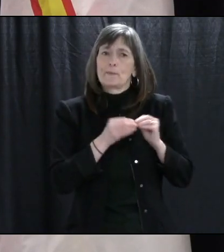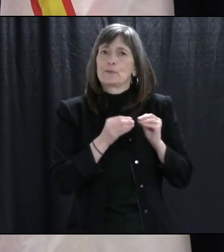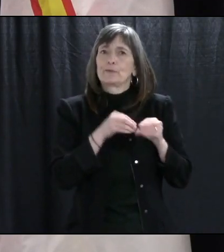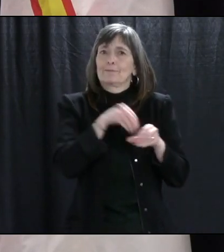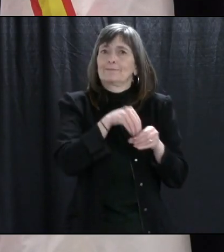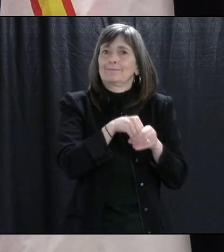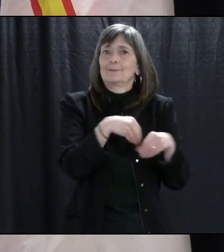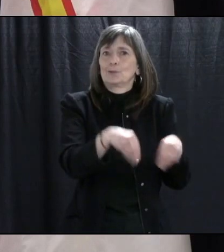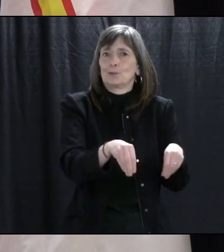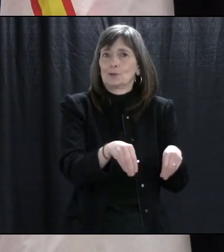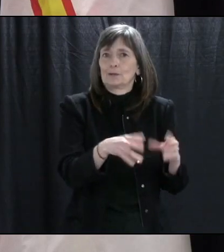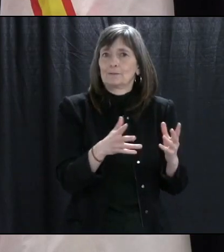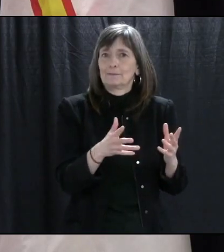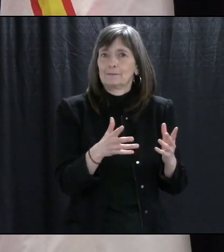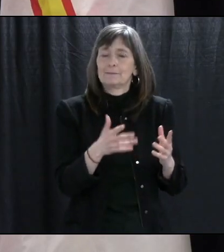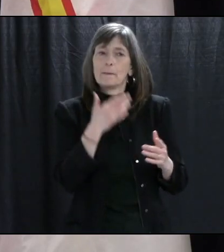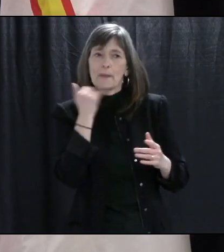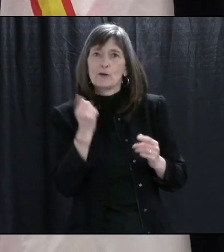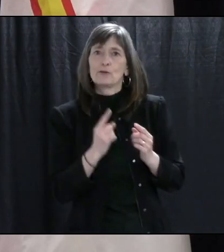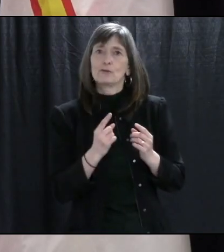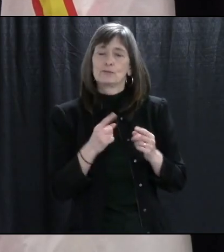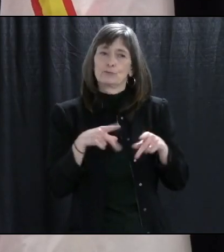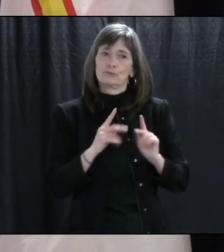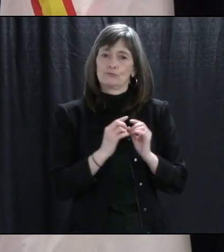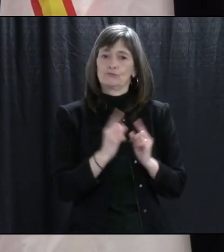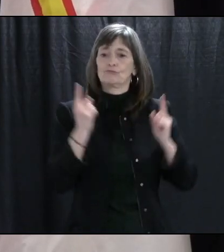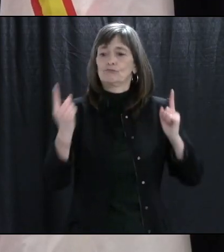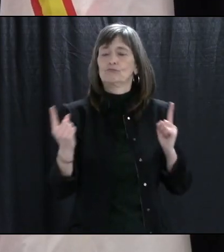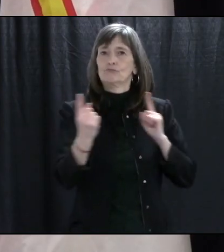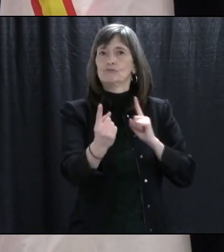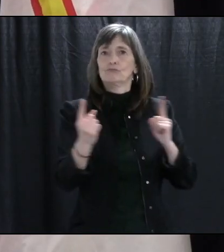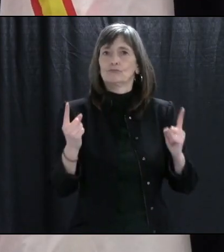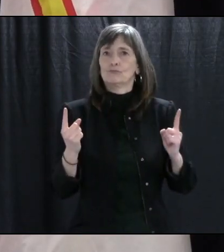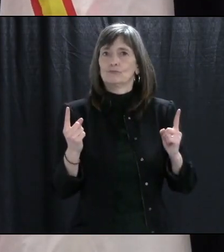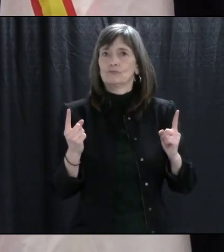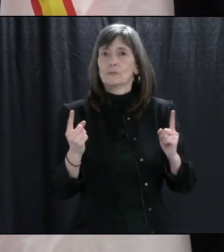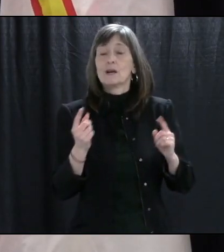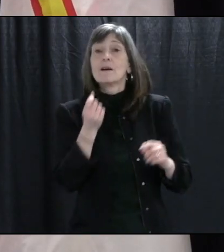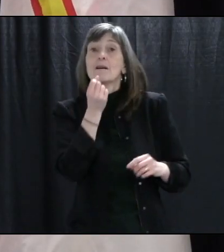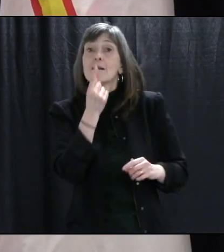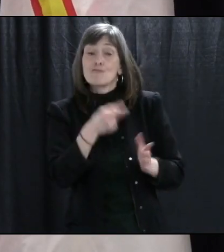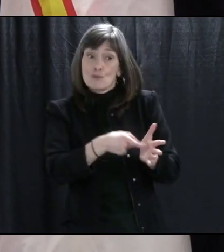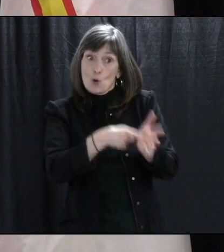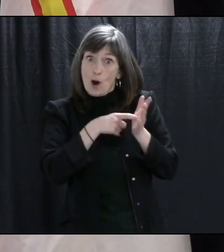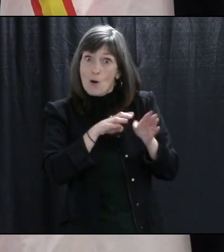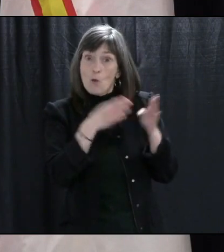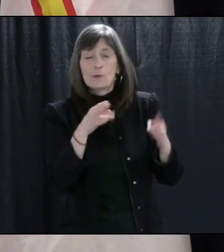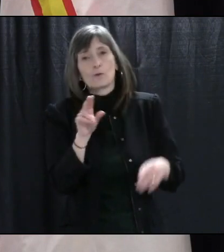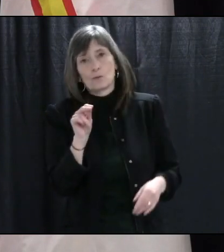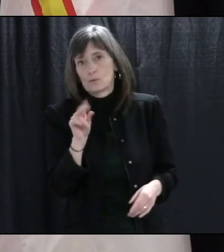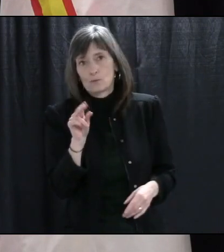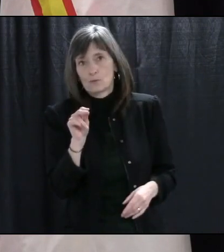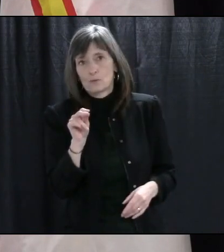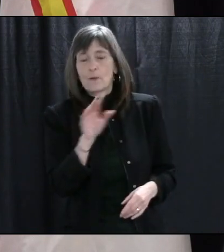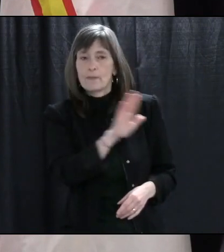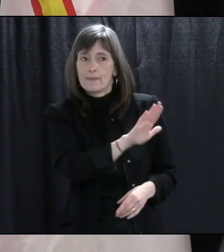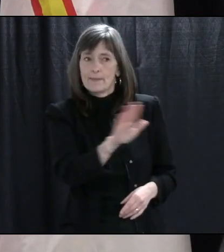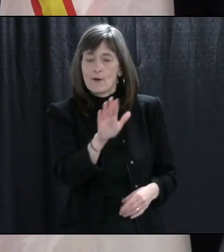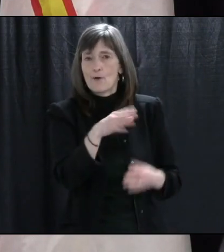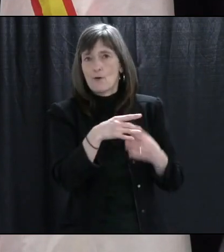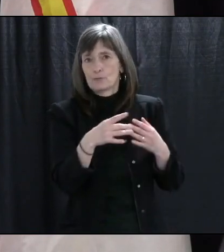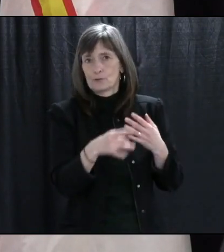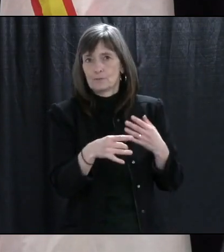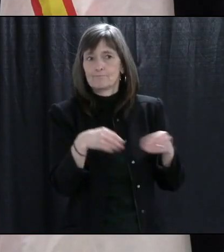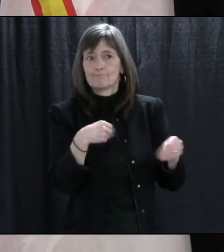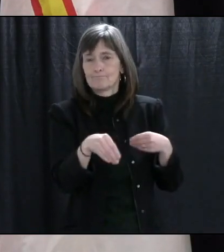distancing. It's an option for businesses to consider. They're not required to open. It's about providing